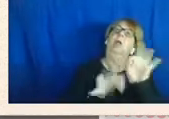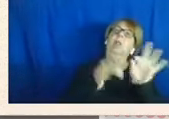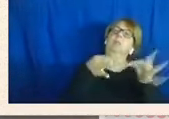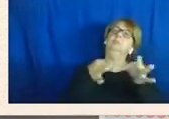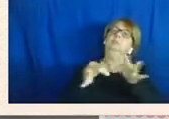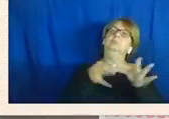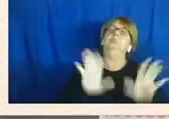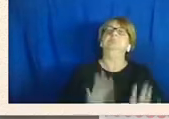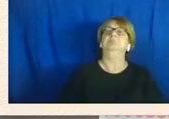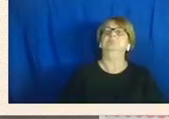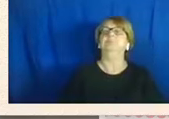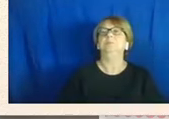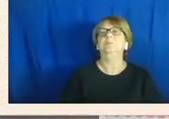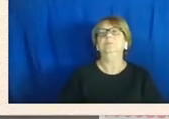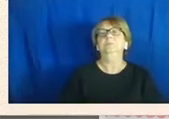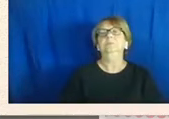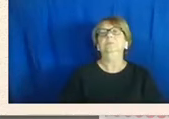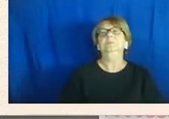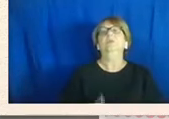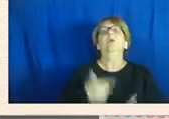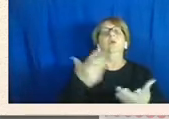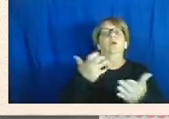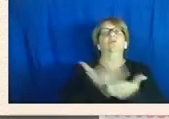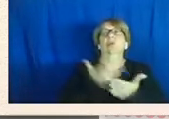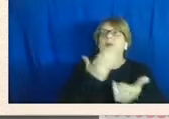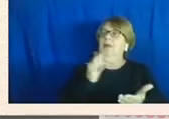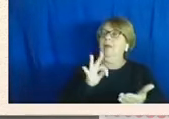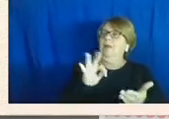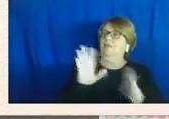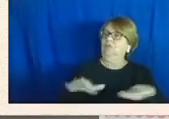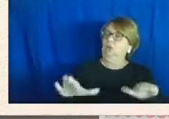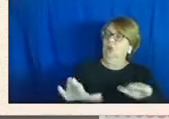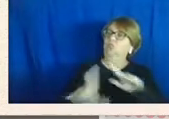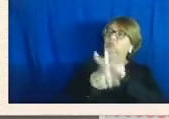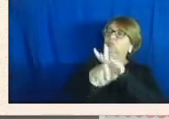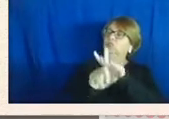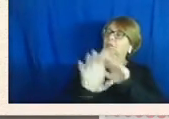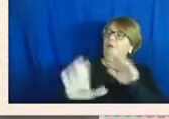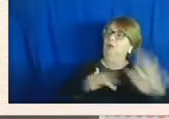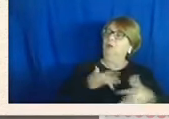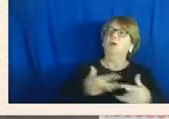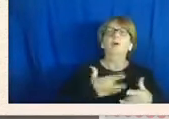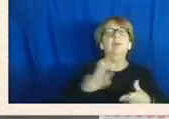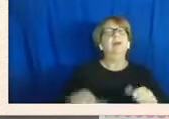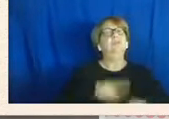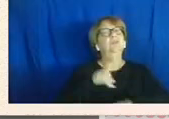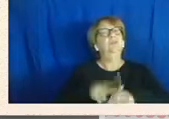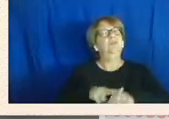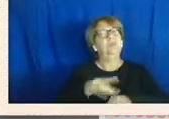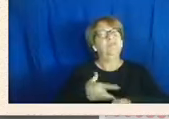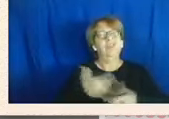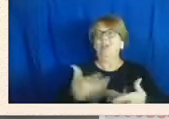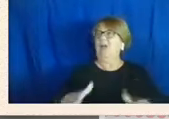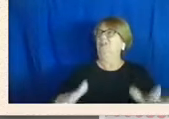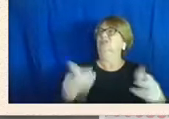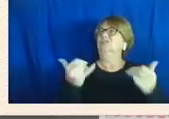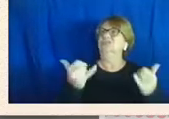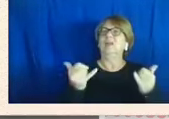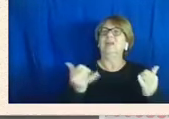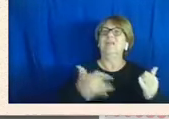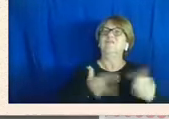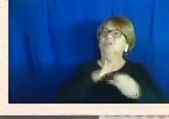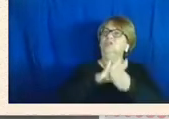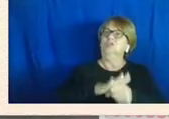Again, we want to validate if our child brings up a concern that they have. It is normal to feel anxious right now. It is normal to feel stressed. It's